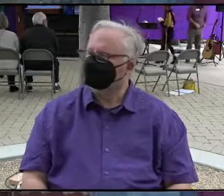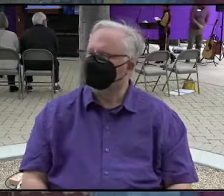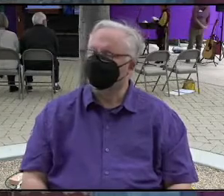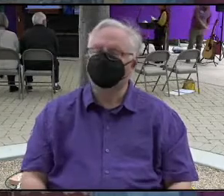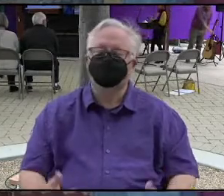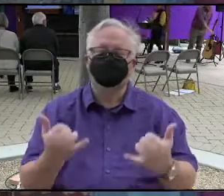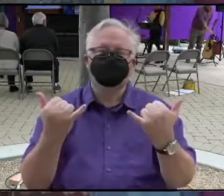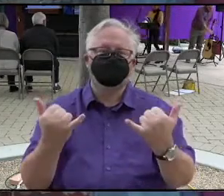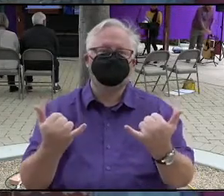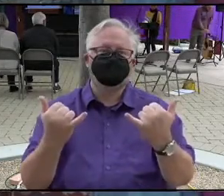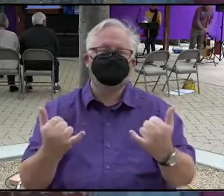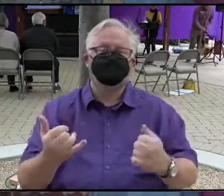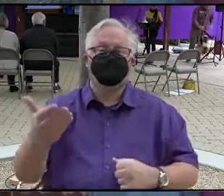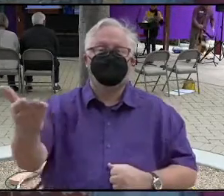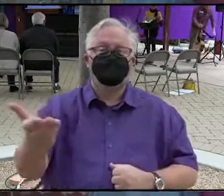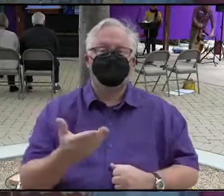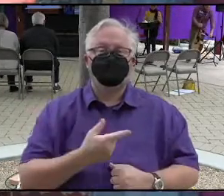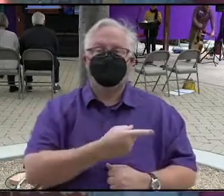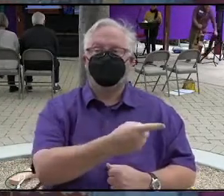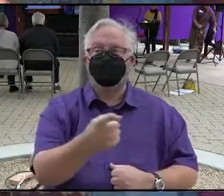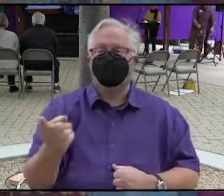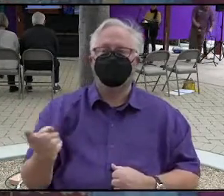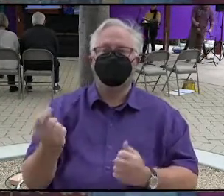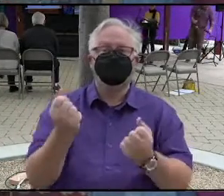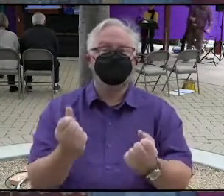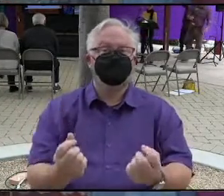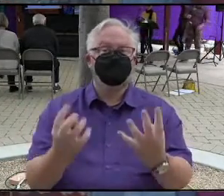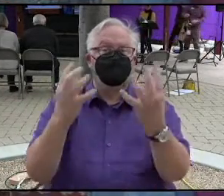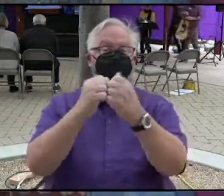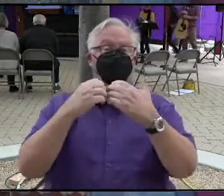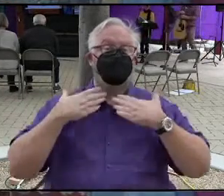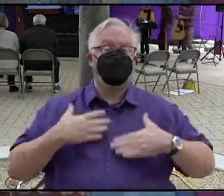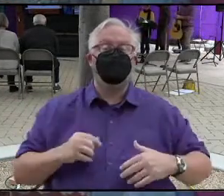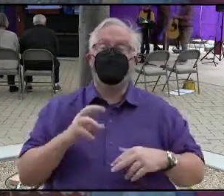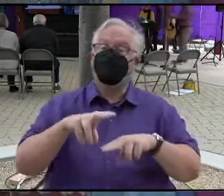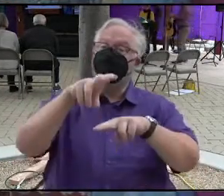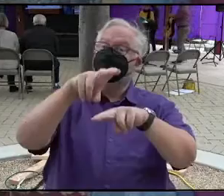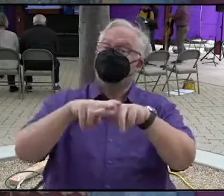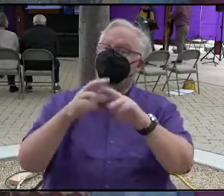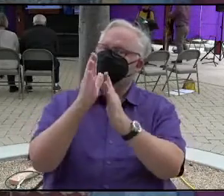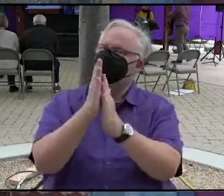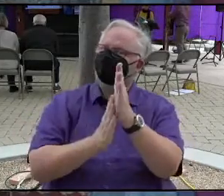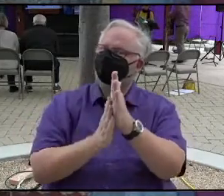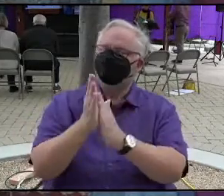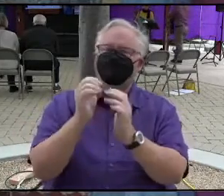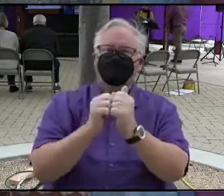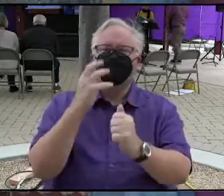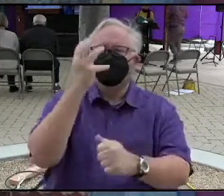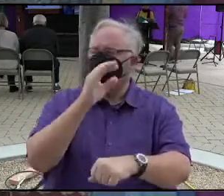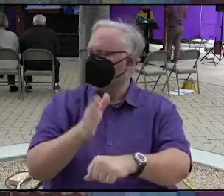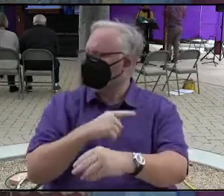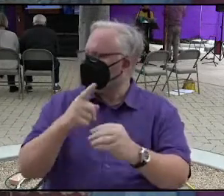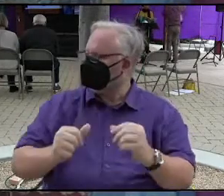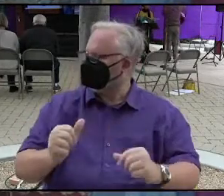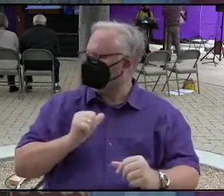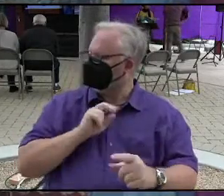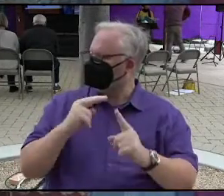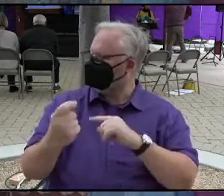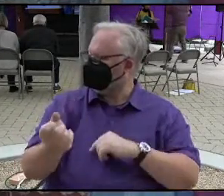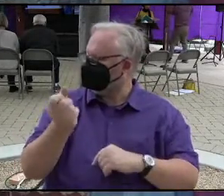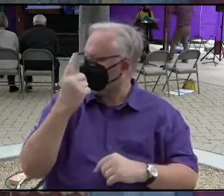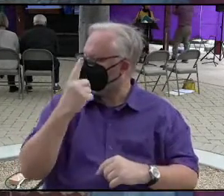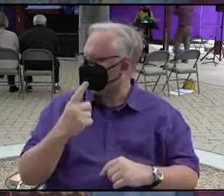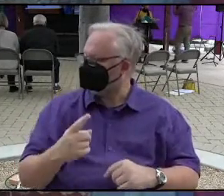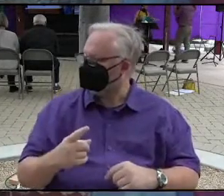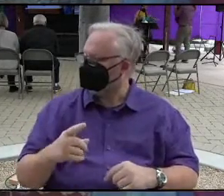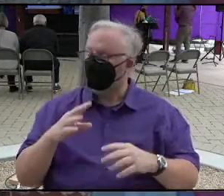And now I invite you to rise in body or in spirit with a beautiful song about self-compassion.